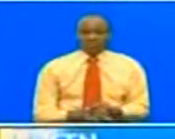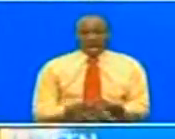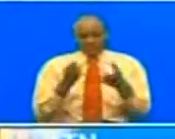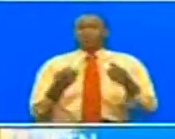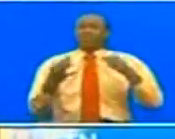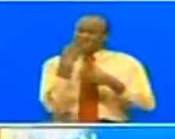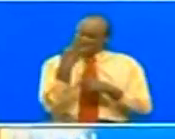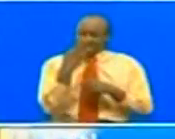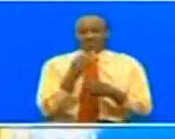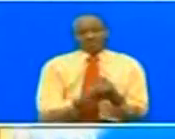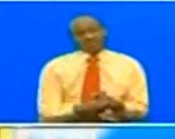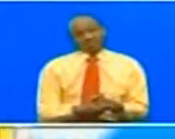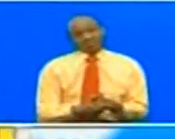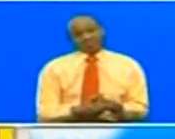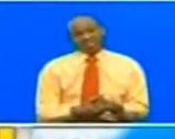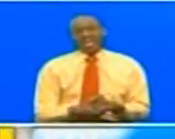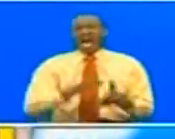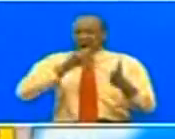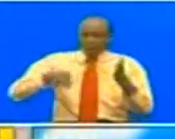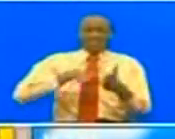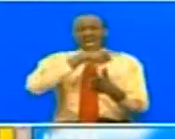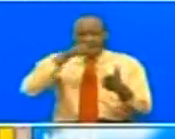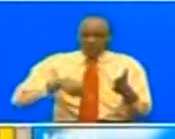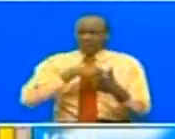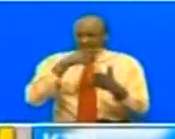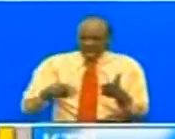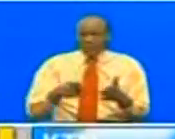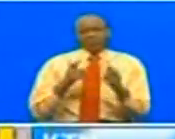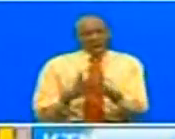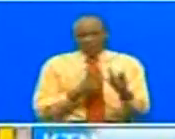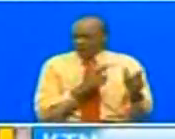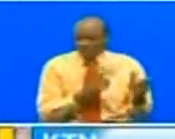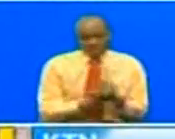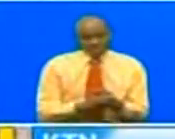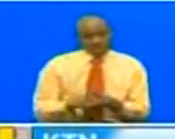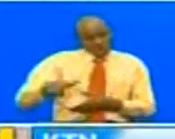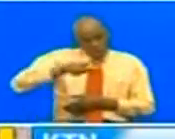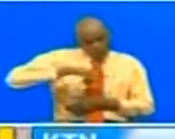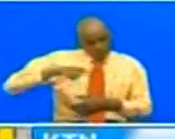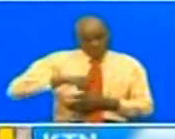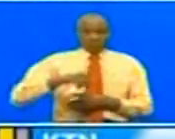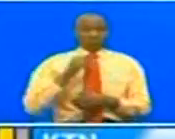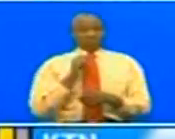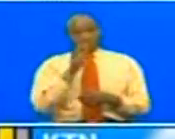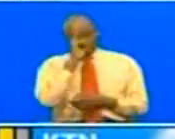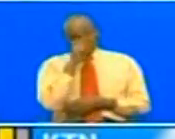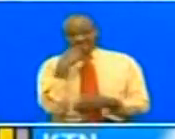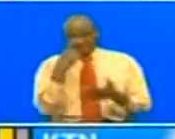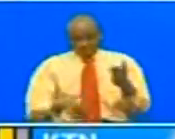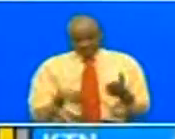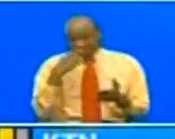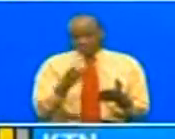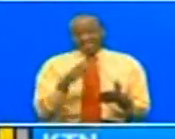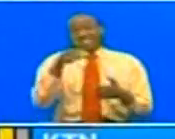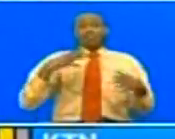paka saa 9 musho. The number of hours that the bloodletting lasted. The local provincial administrators say the residents have been left